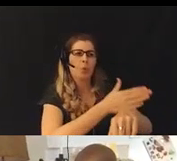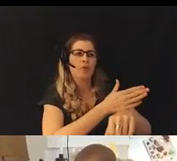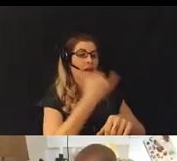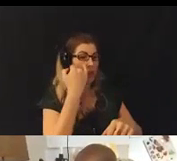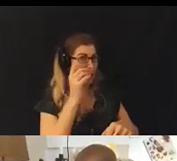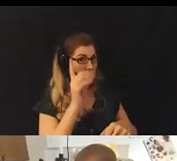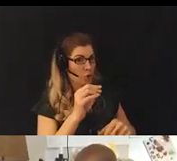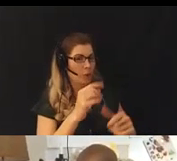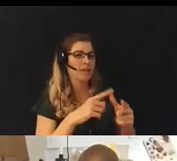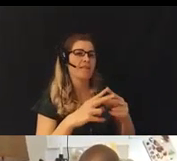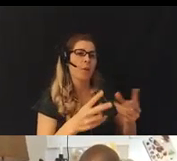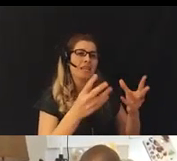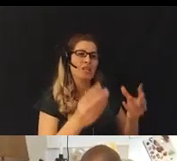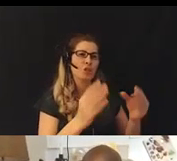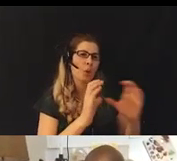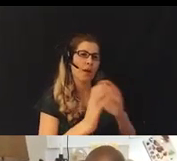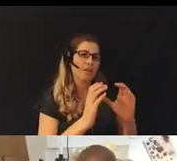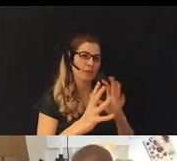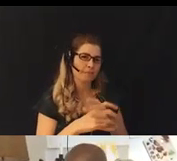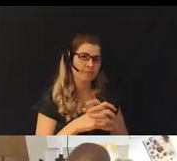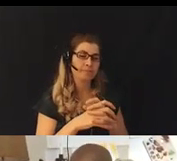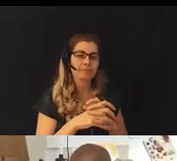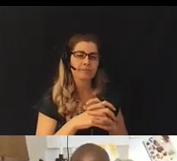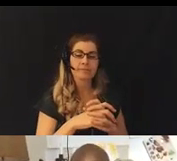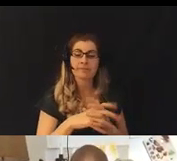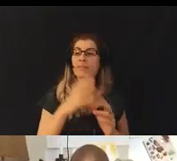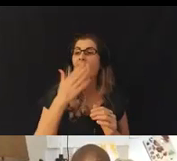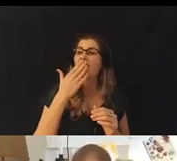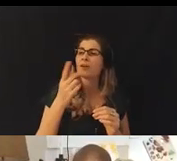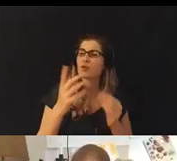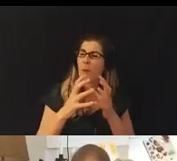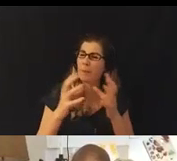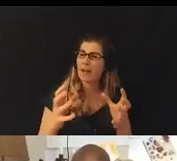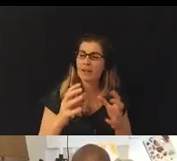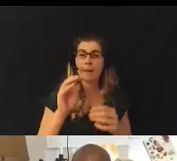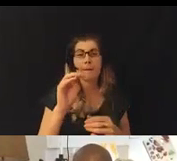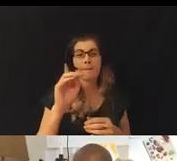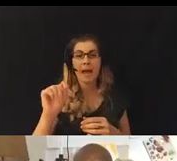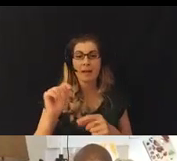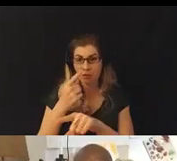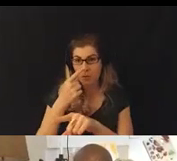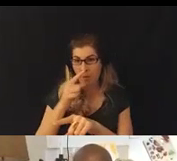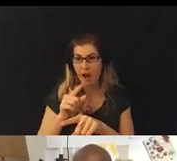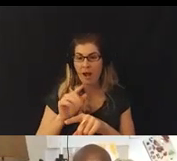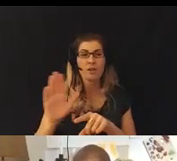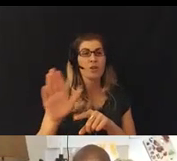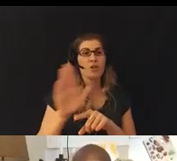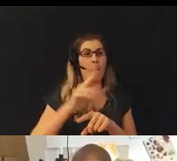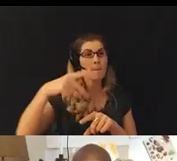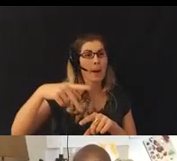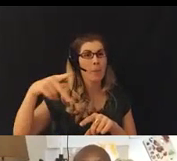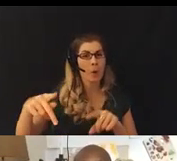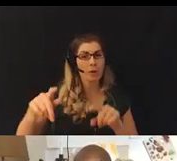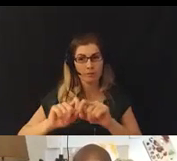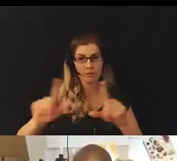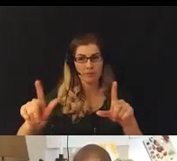Well, thank you. It's very helpful. Thank you. Thank you guys so very much. Matt, I'm going to ask you if you would to bring up your PowerPoint just so we have our